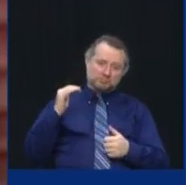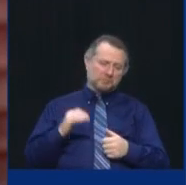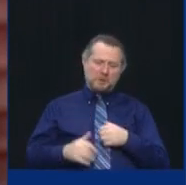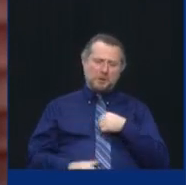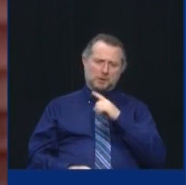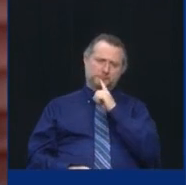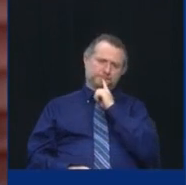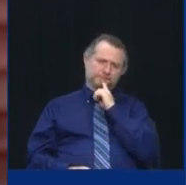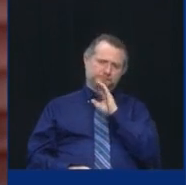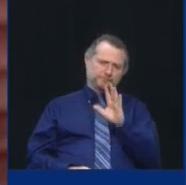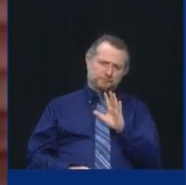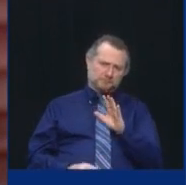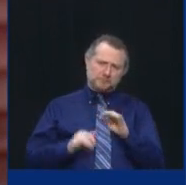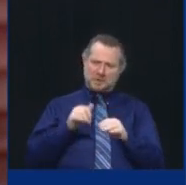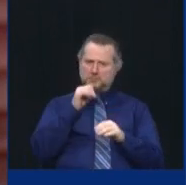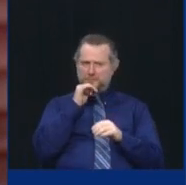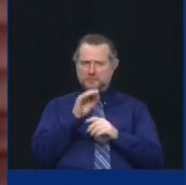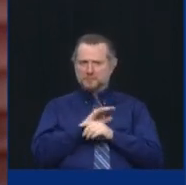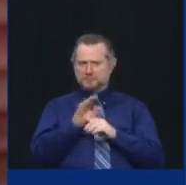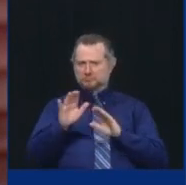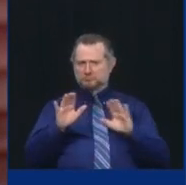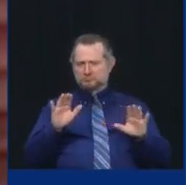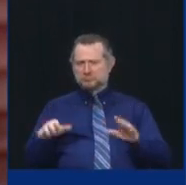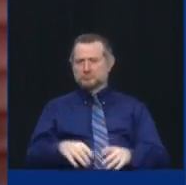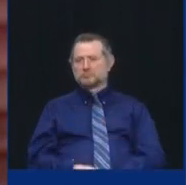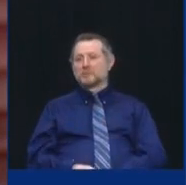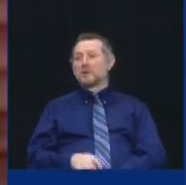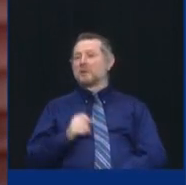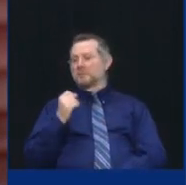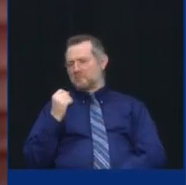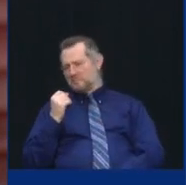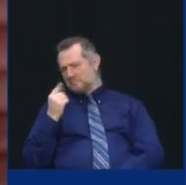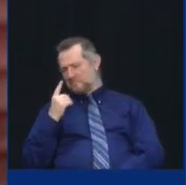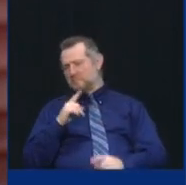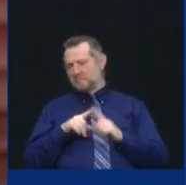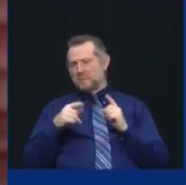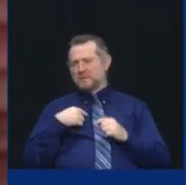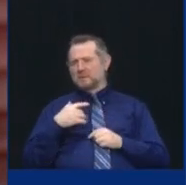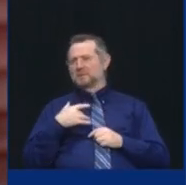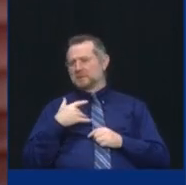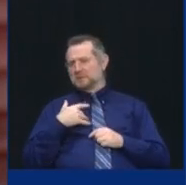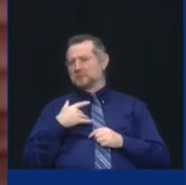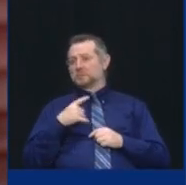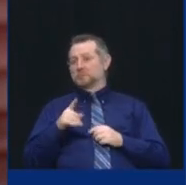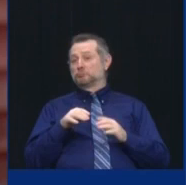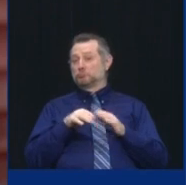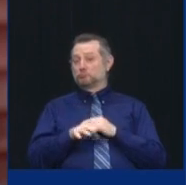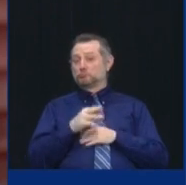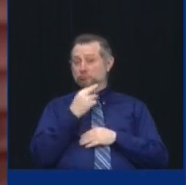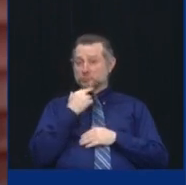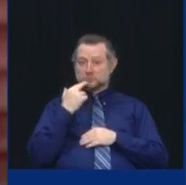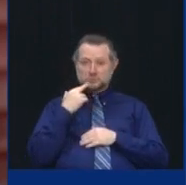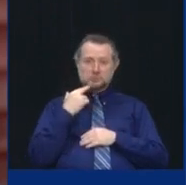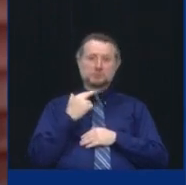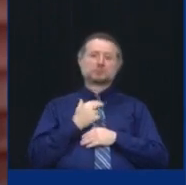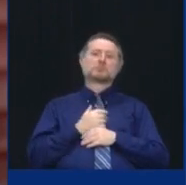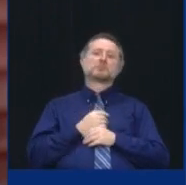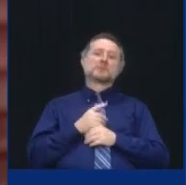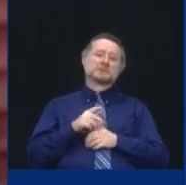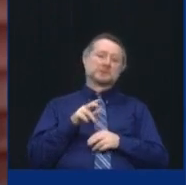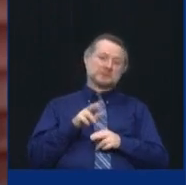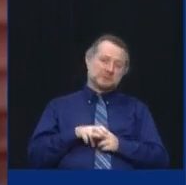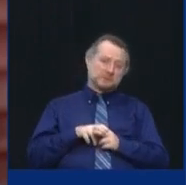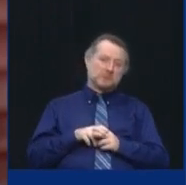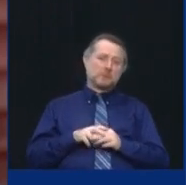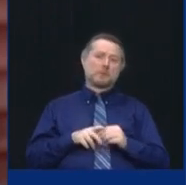imposing on the private vendors. I will bet you this. I will bet you when you go to a restaurant and you're sitting next to a person who has